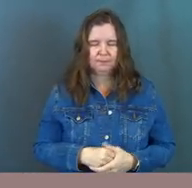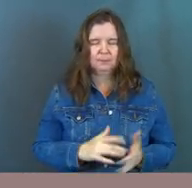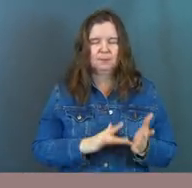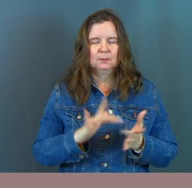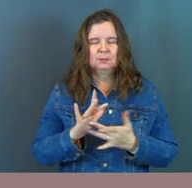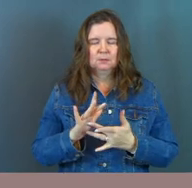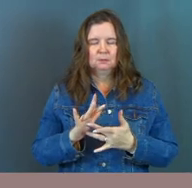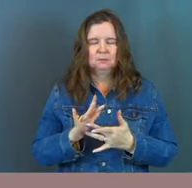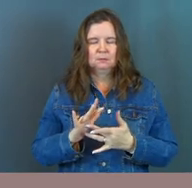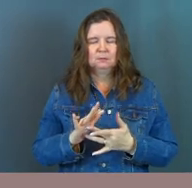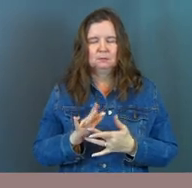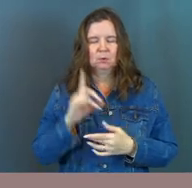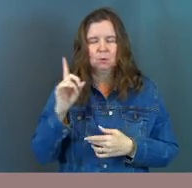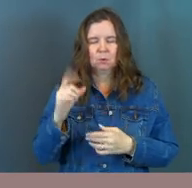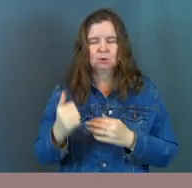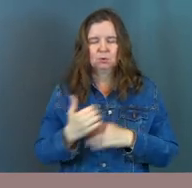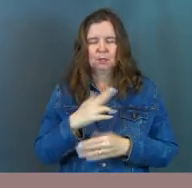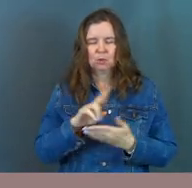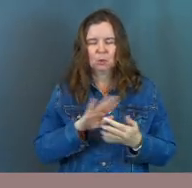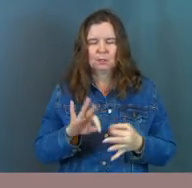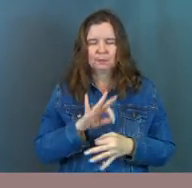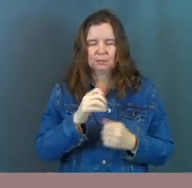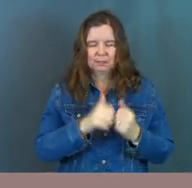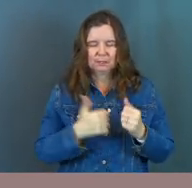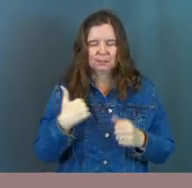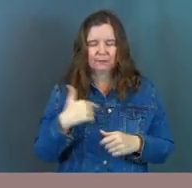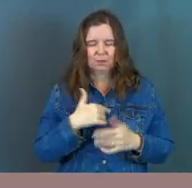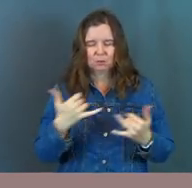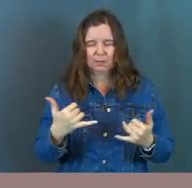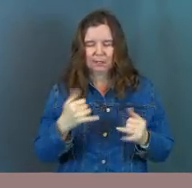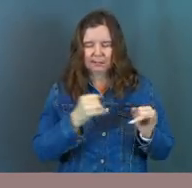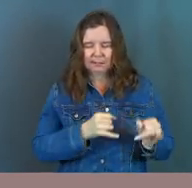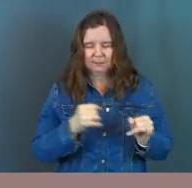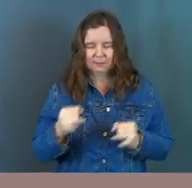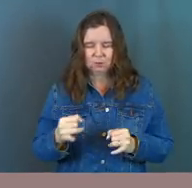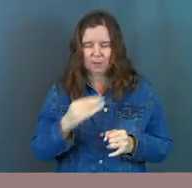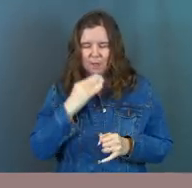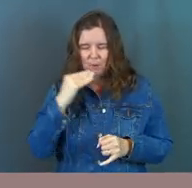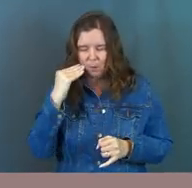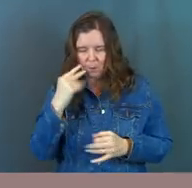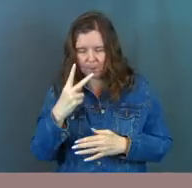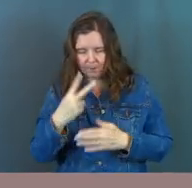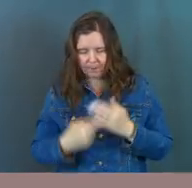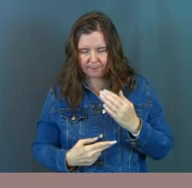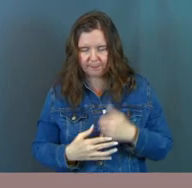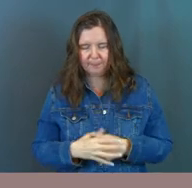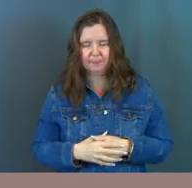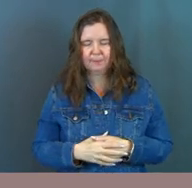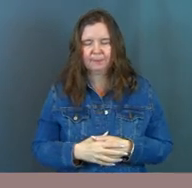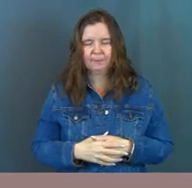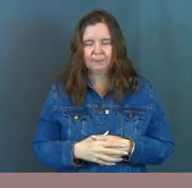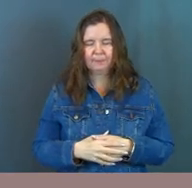But Jesus, would you send your Holy Spirit to each one of us right now, individually and at home?